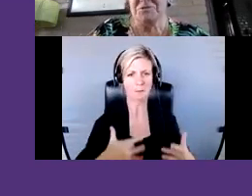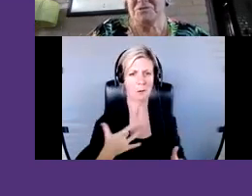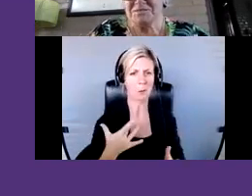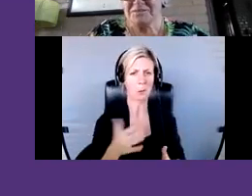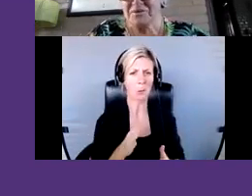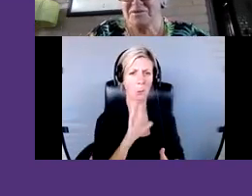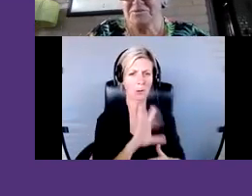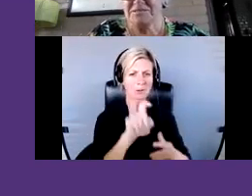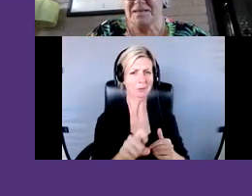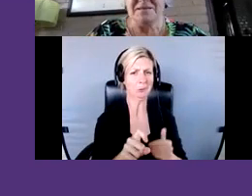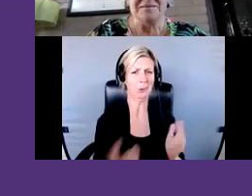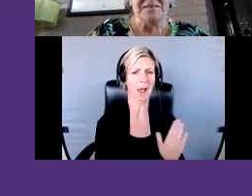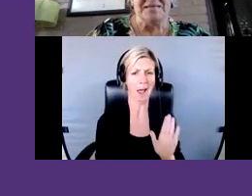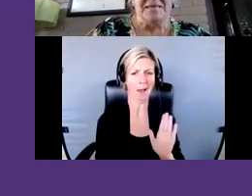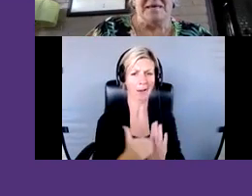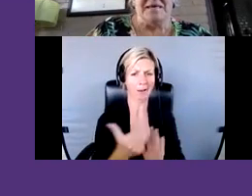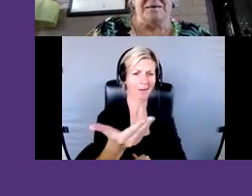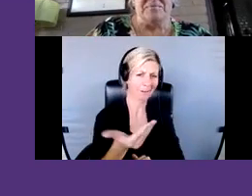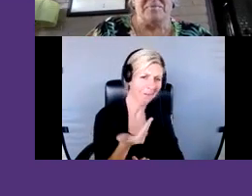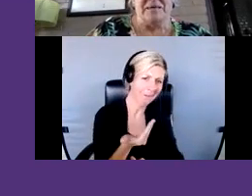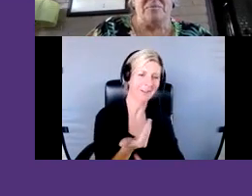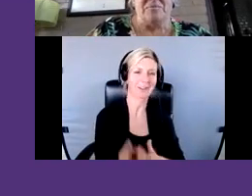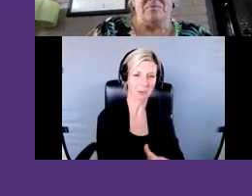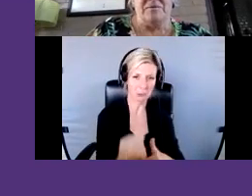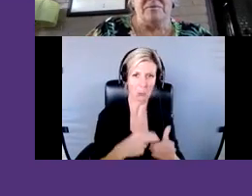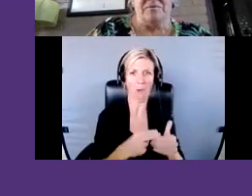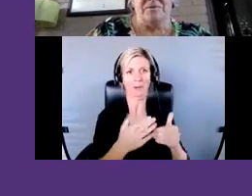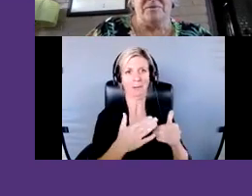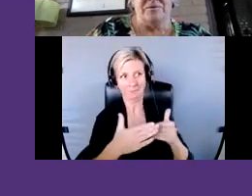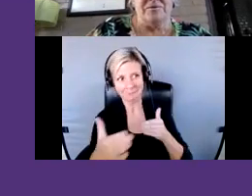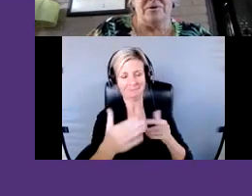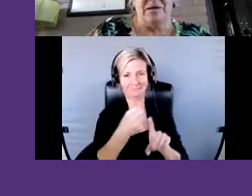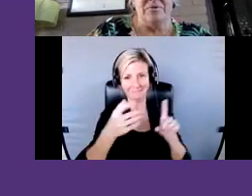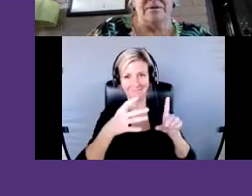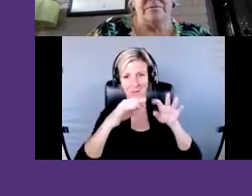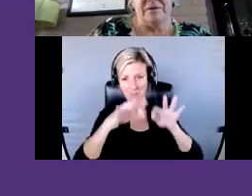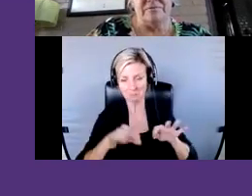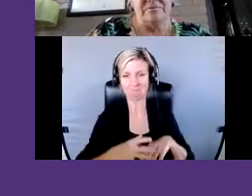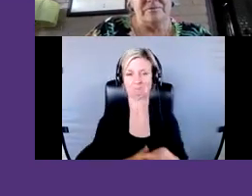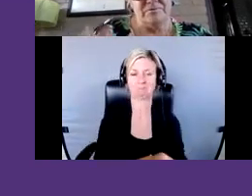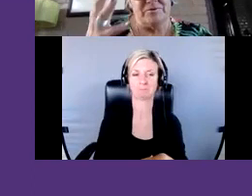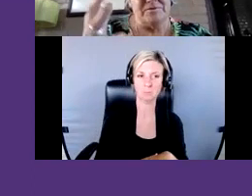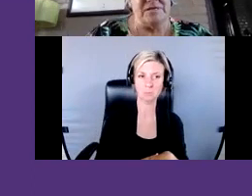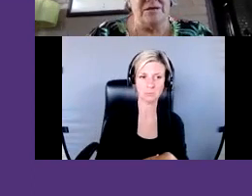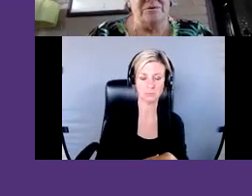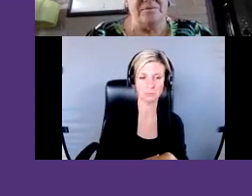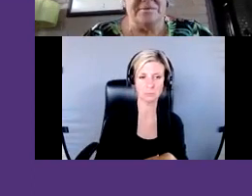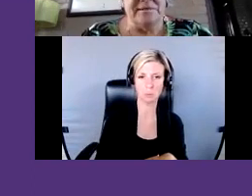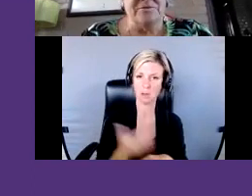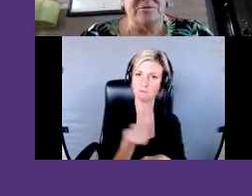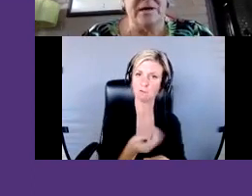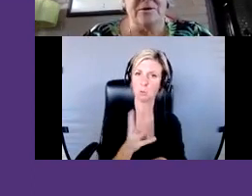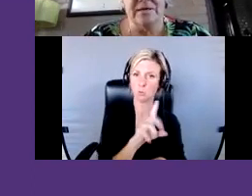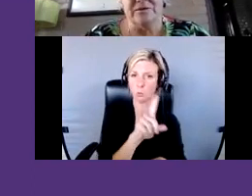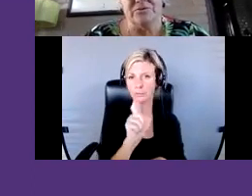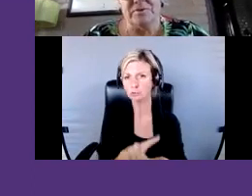these questions in greater detail. Yeah. But there are a couple that sort of stuck out in my mind.